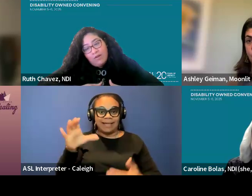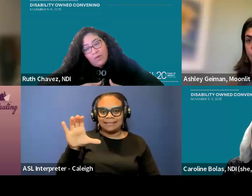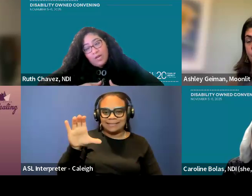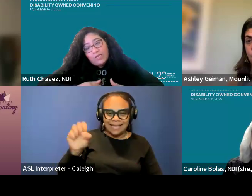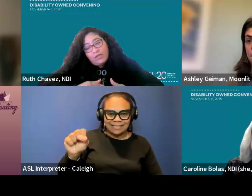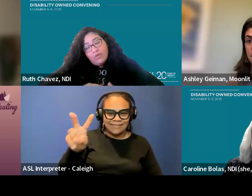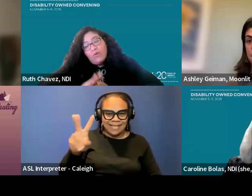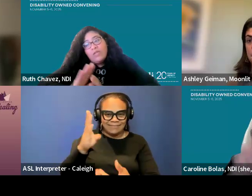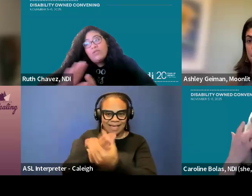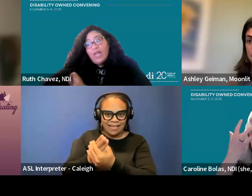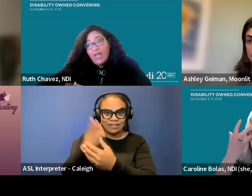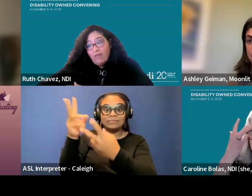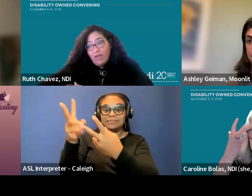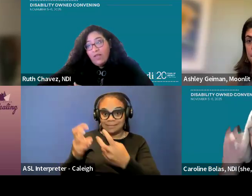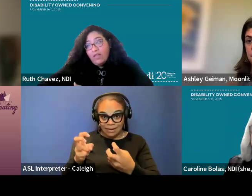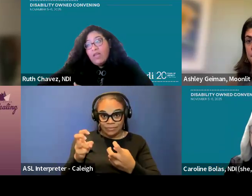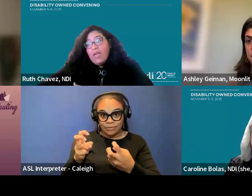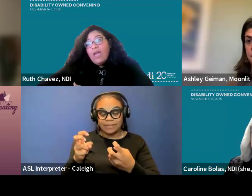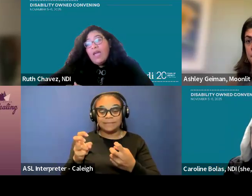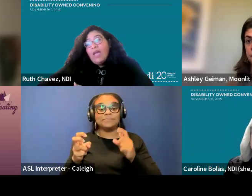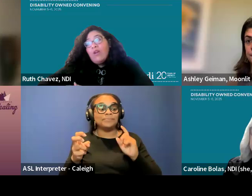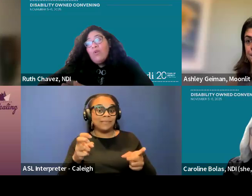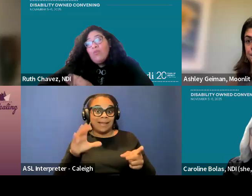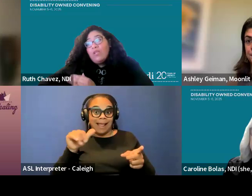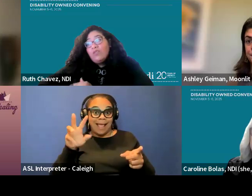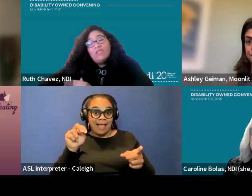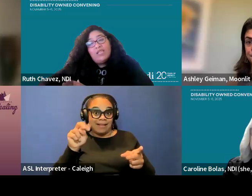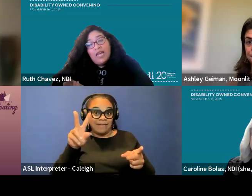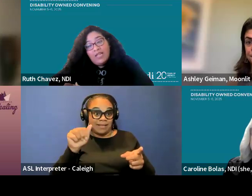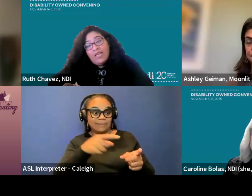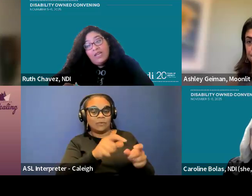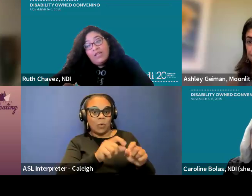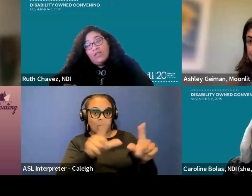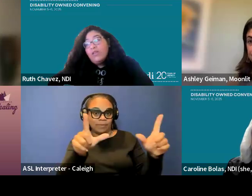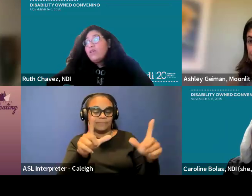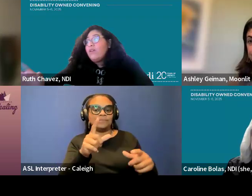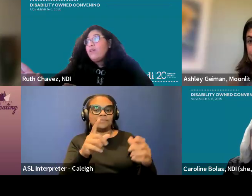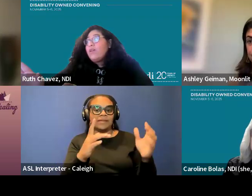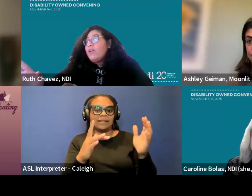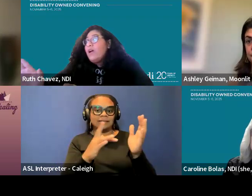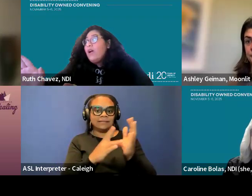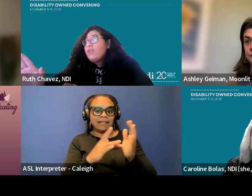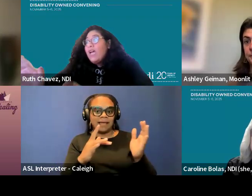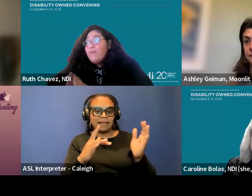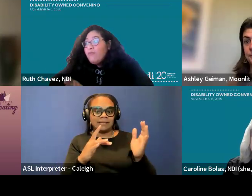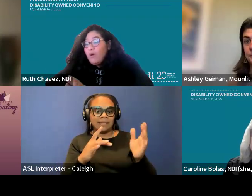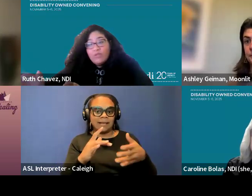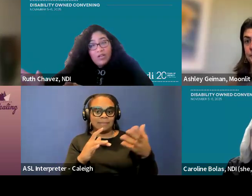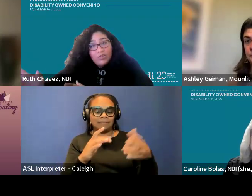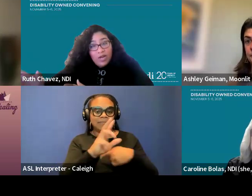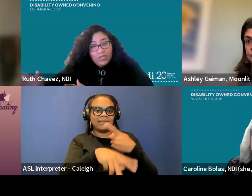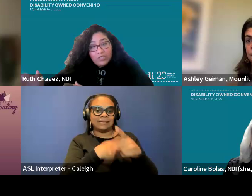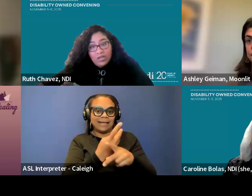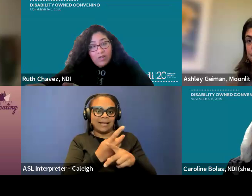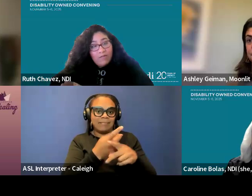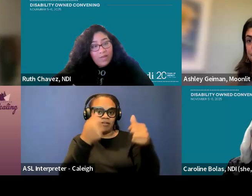you download it, you go into Canva. And once you've selected the type of post